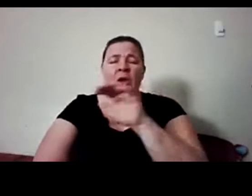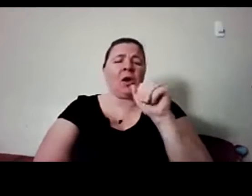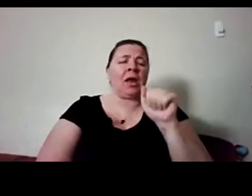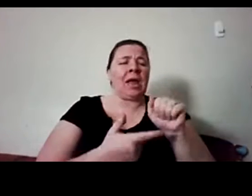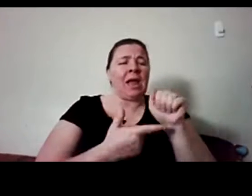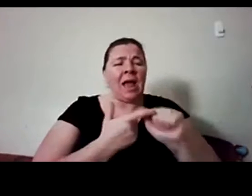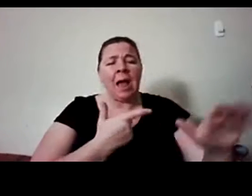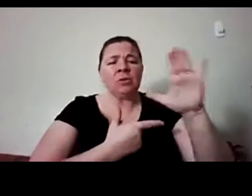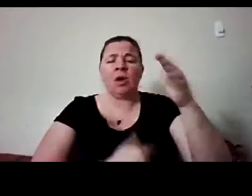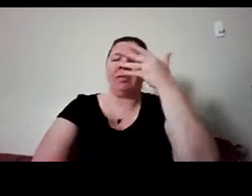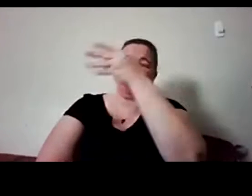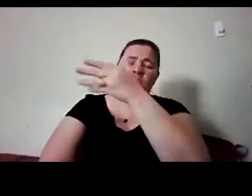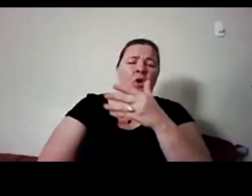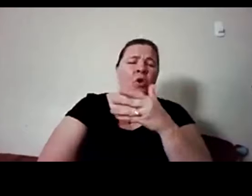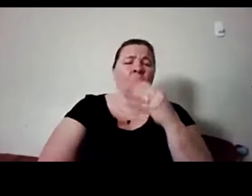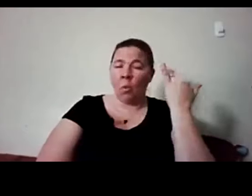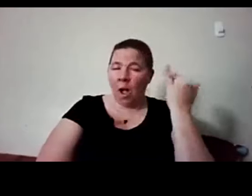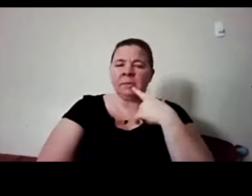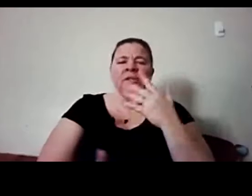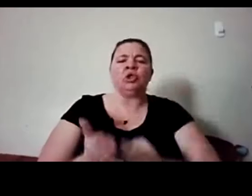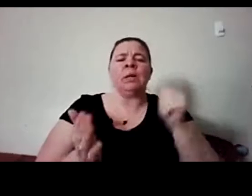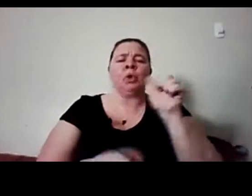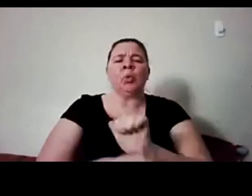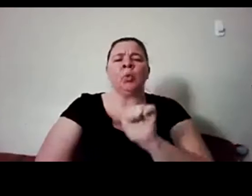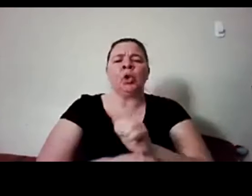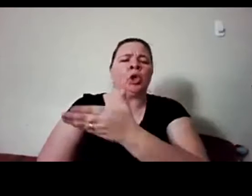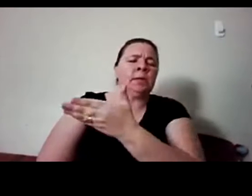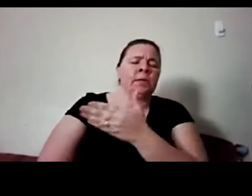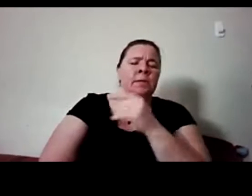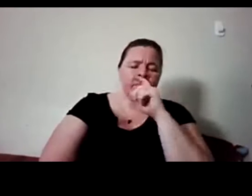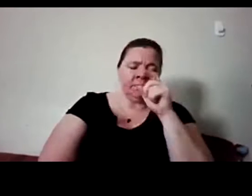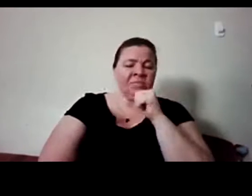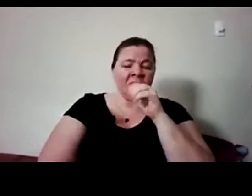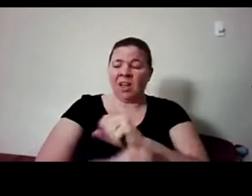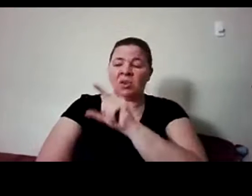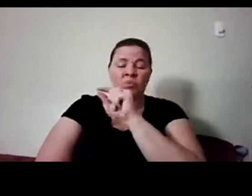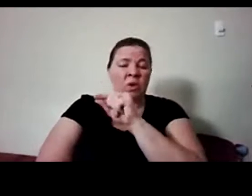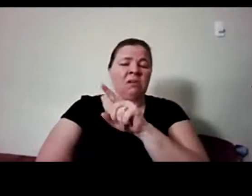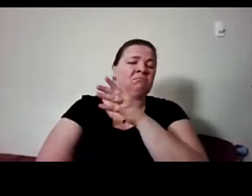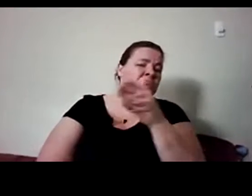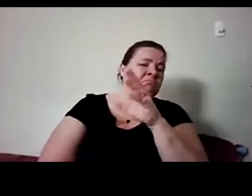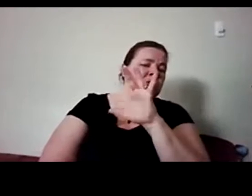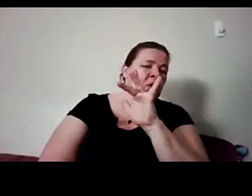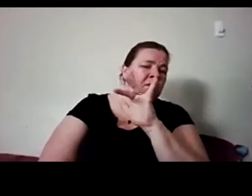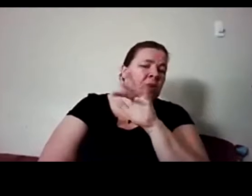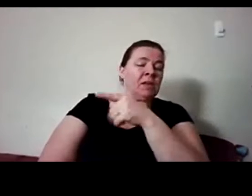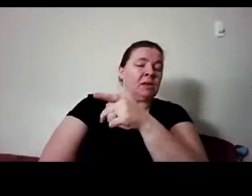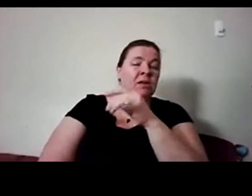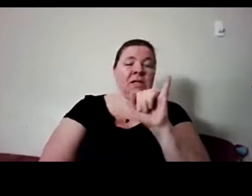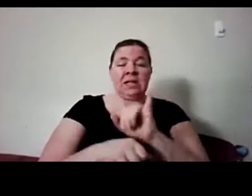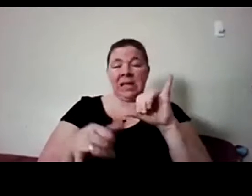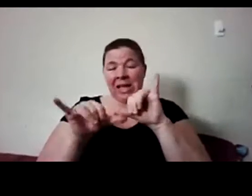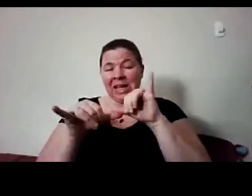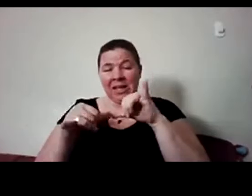Okay? So he goes to the source. He did not get 20 or 25 engineers. No, he got 200 of them.